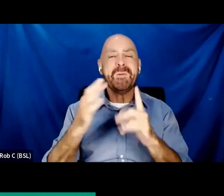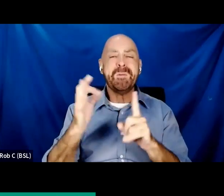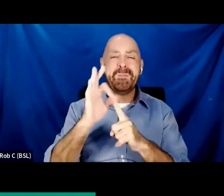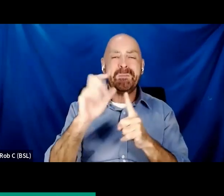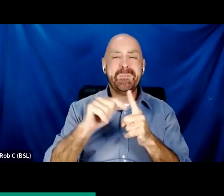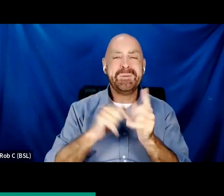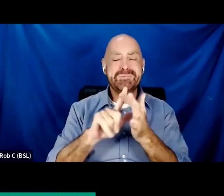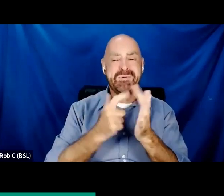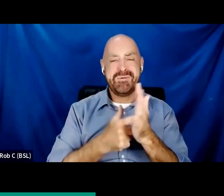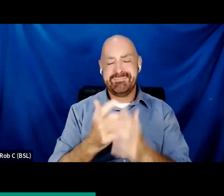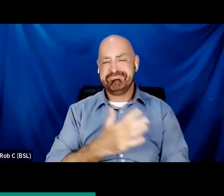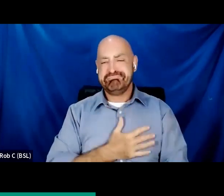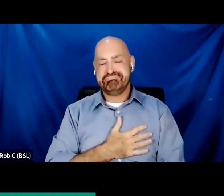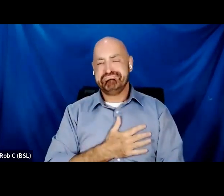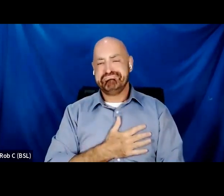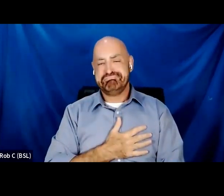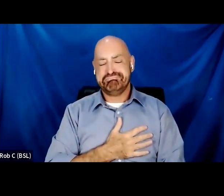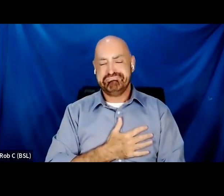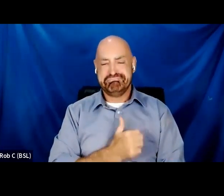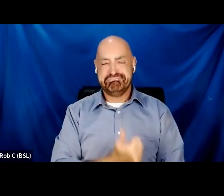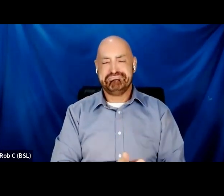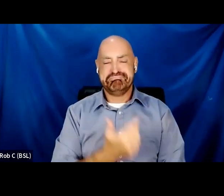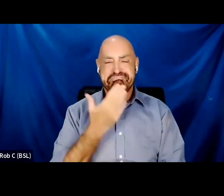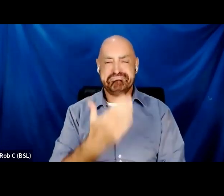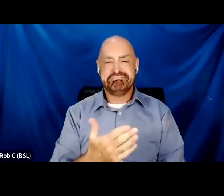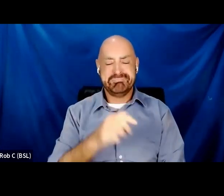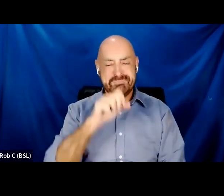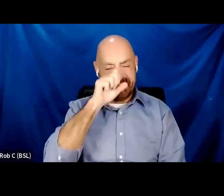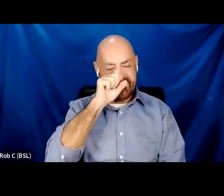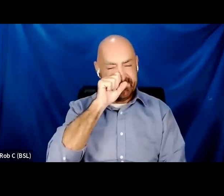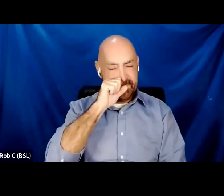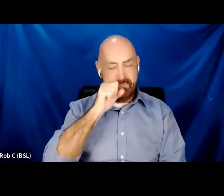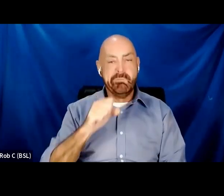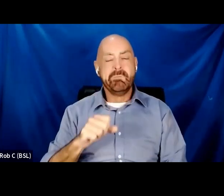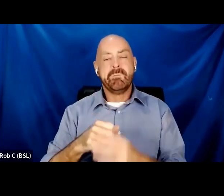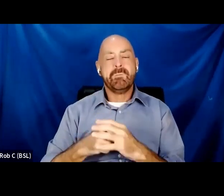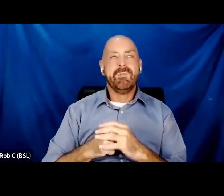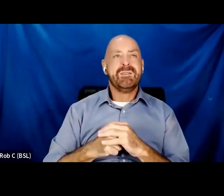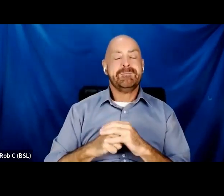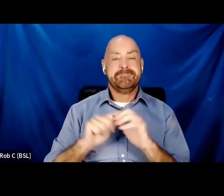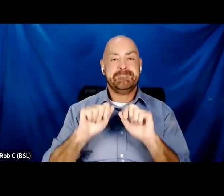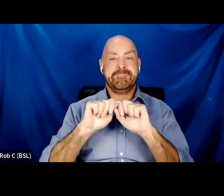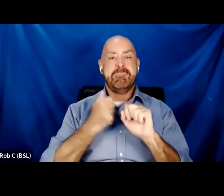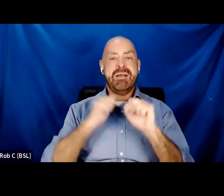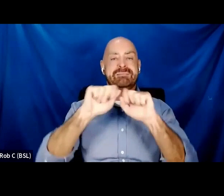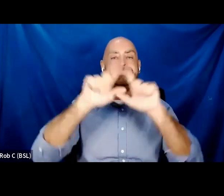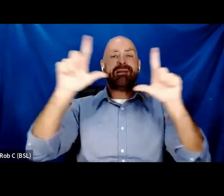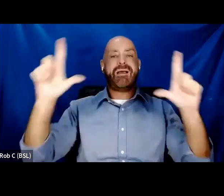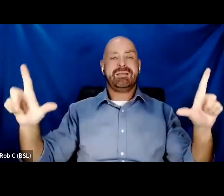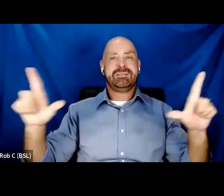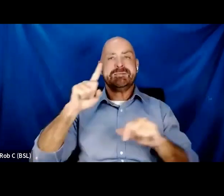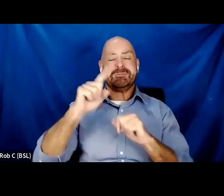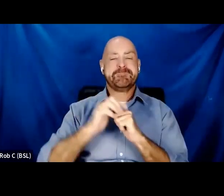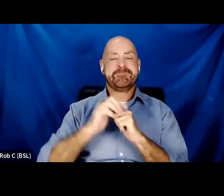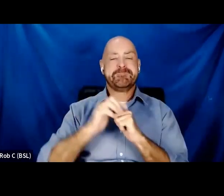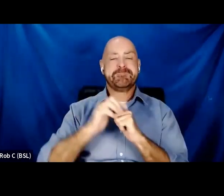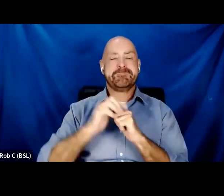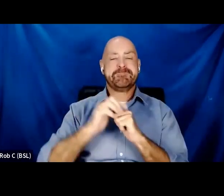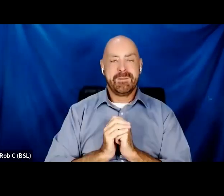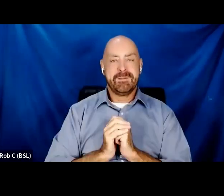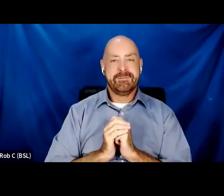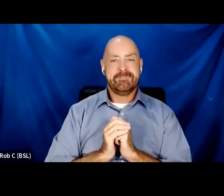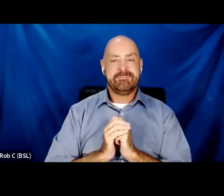kind introduction. I'm just going to share some slides as has become